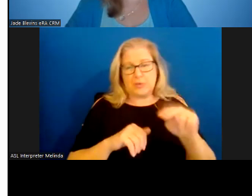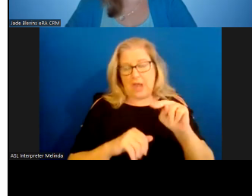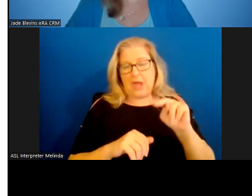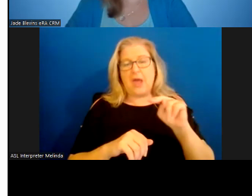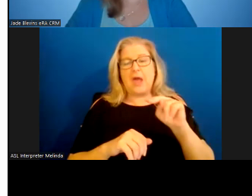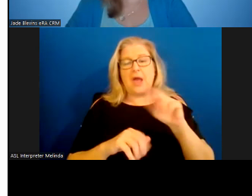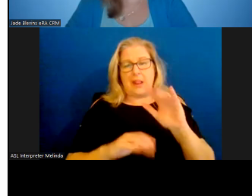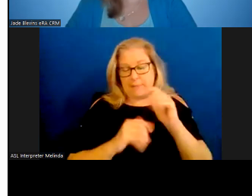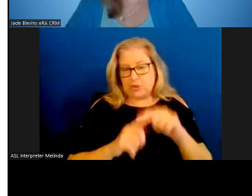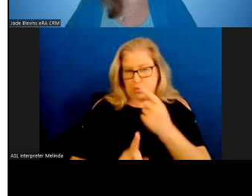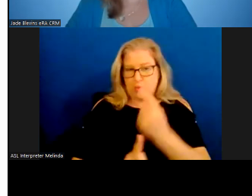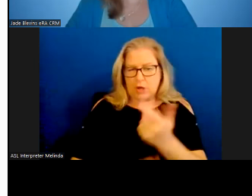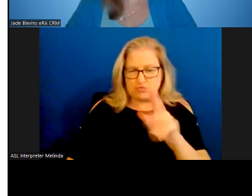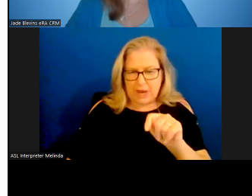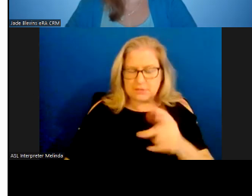grant.